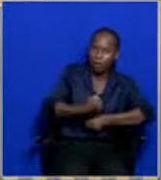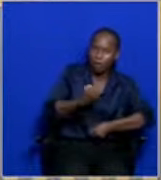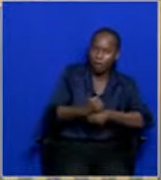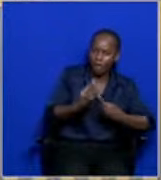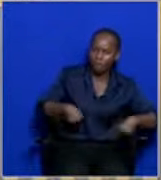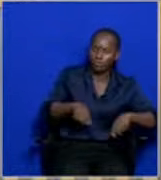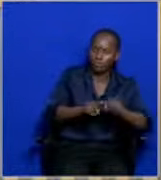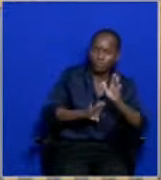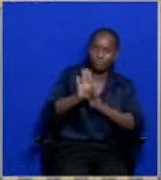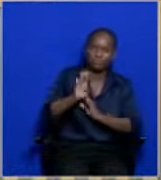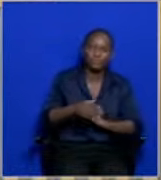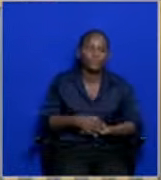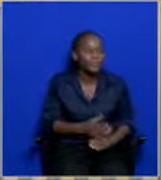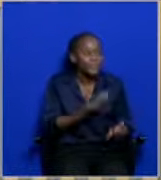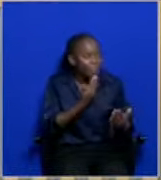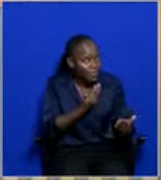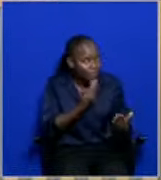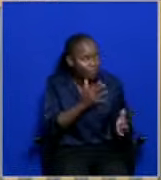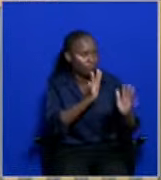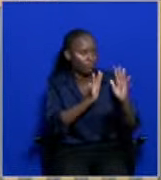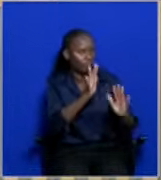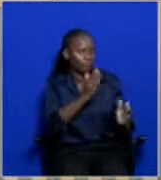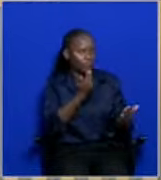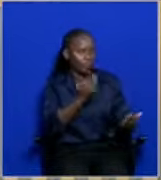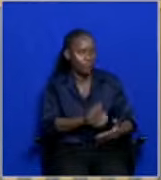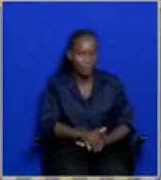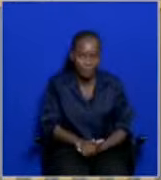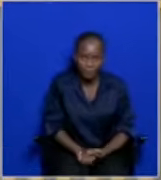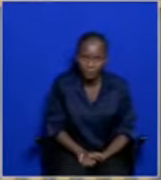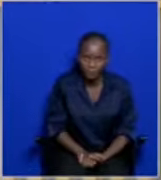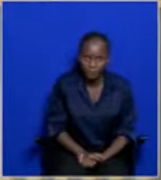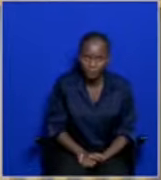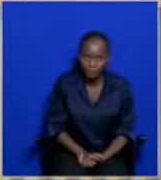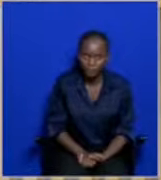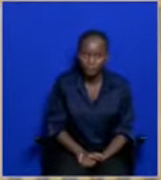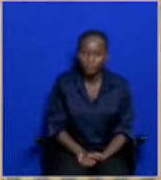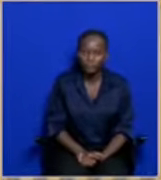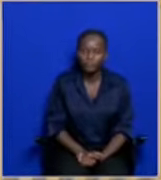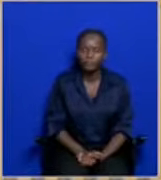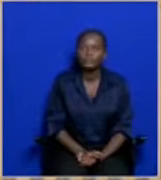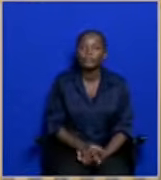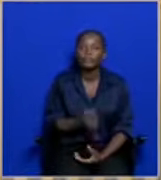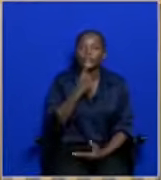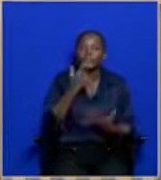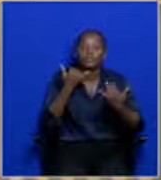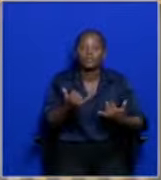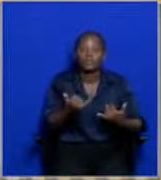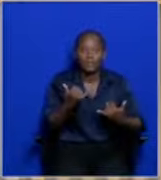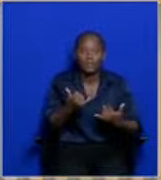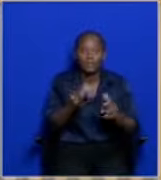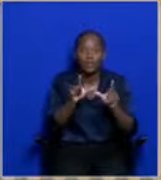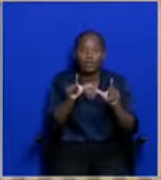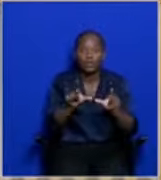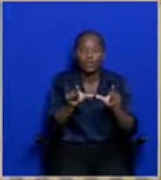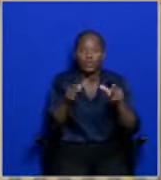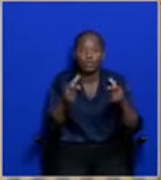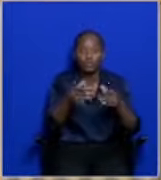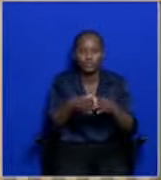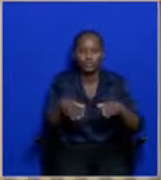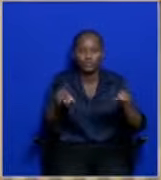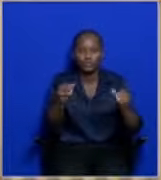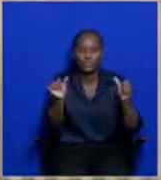undertaking. Thank you. Let's adjourn until 9:30 on Monday. 9:30 Monday. Thank you, Chair.